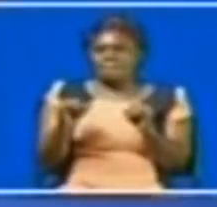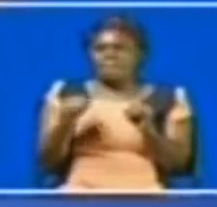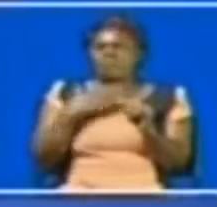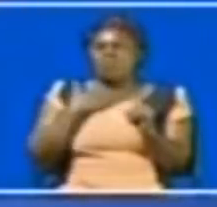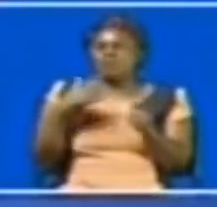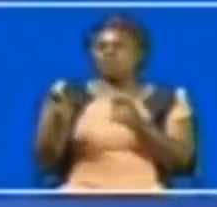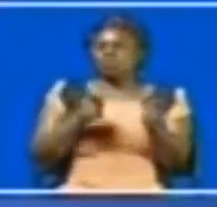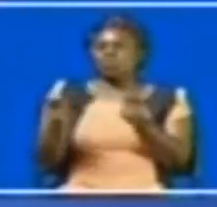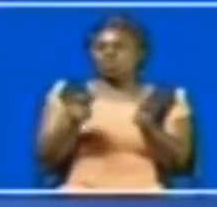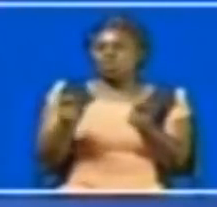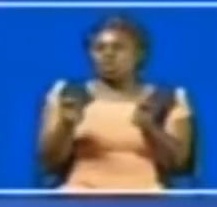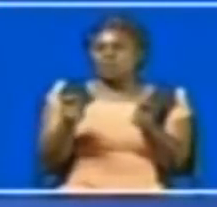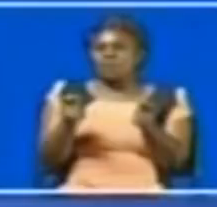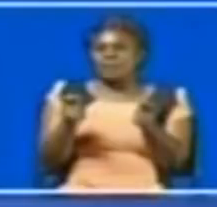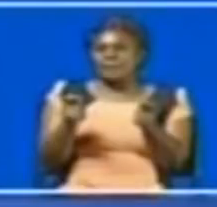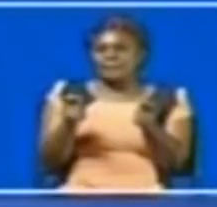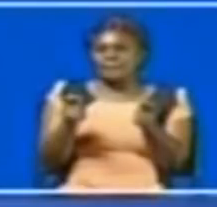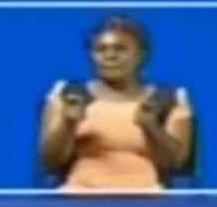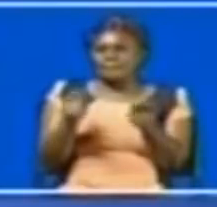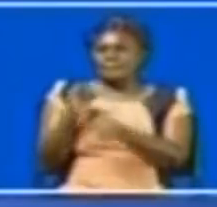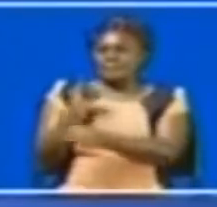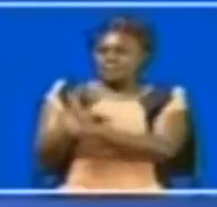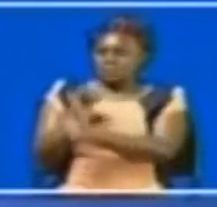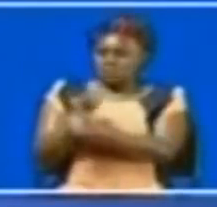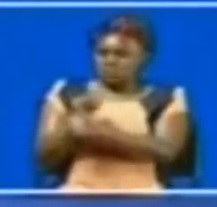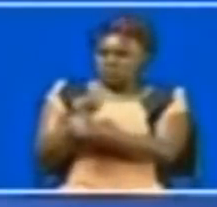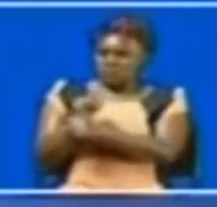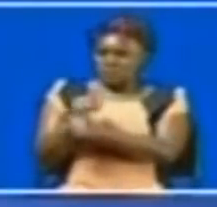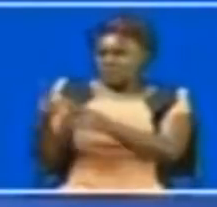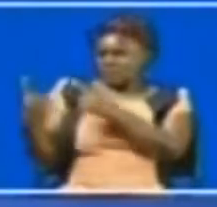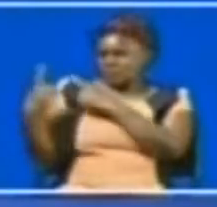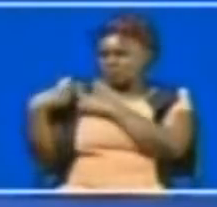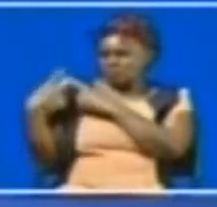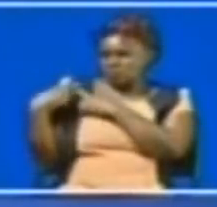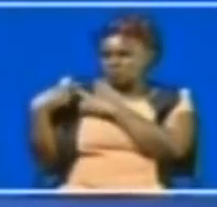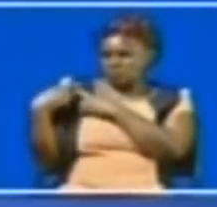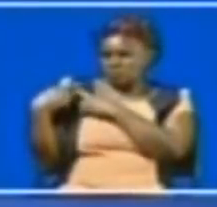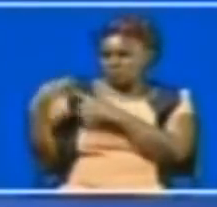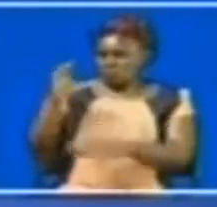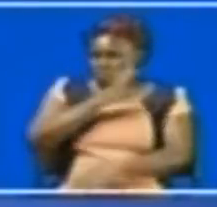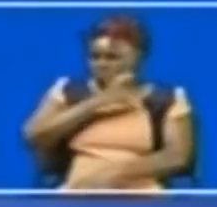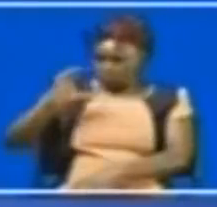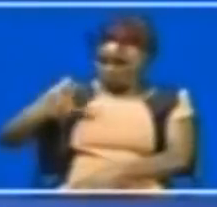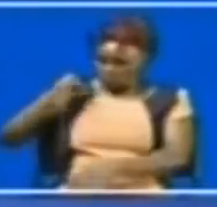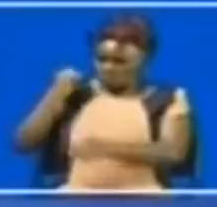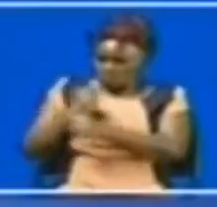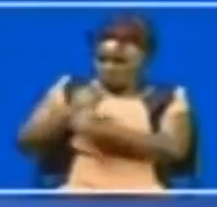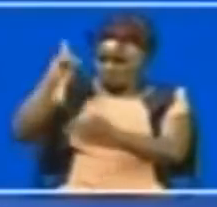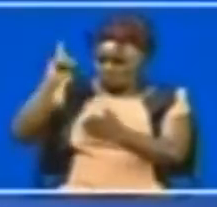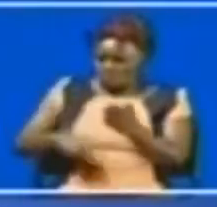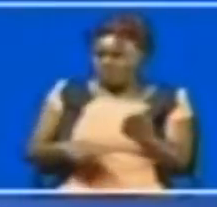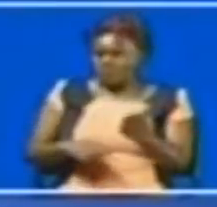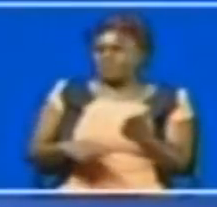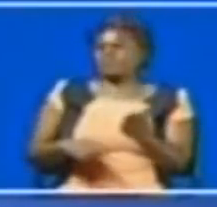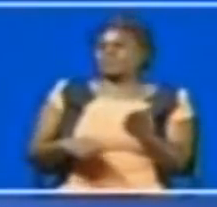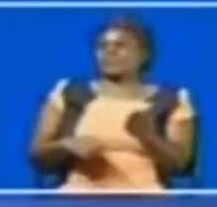want to have control over the institution. And your responsibility, as it is under the Constitution, they said, you have